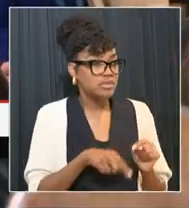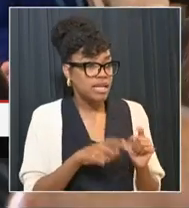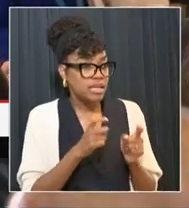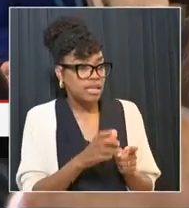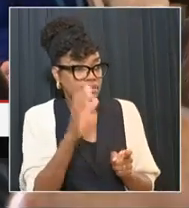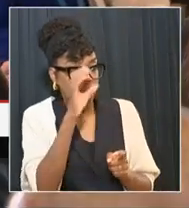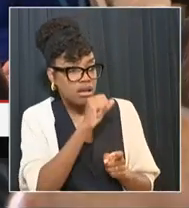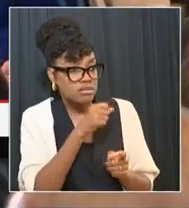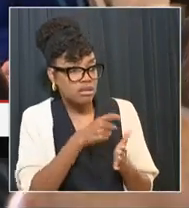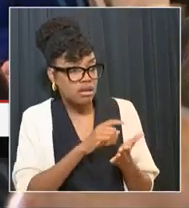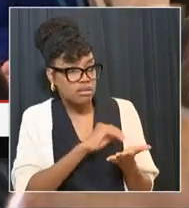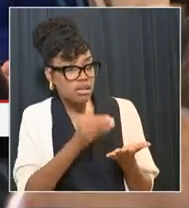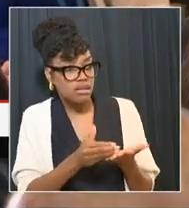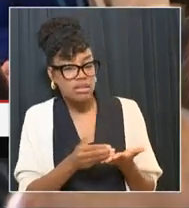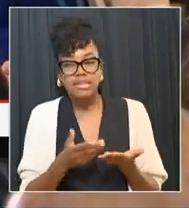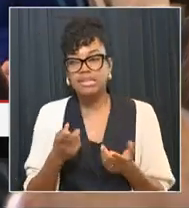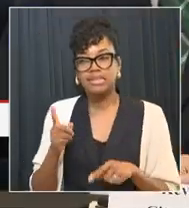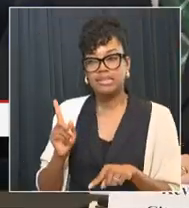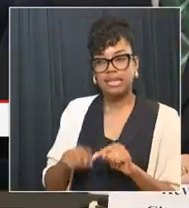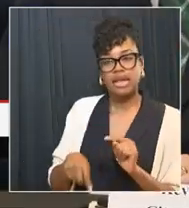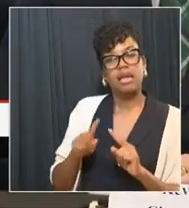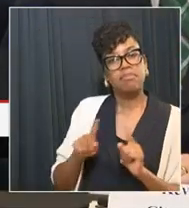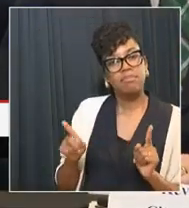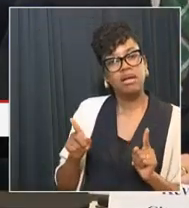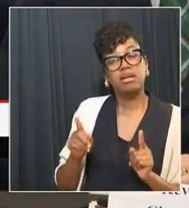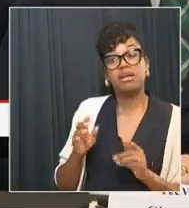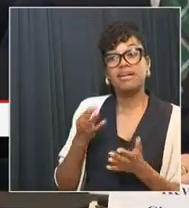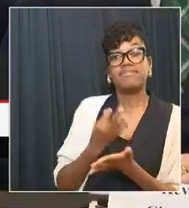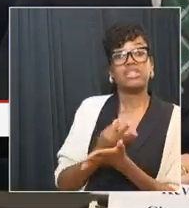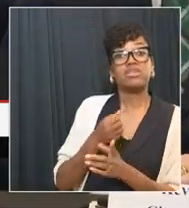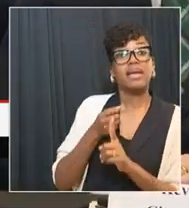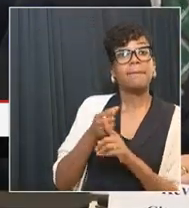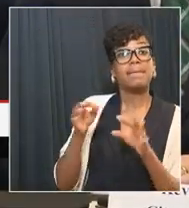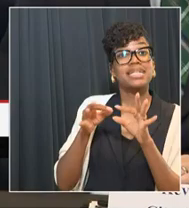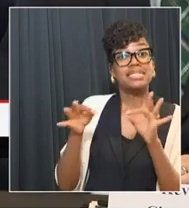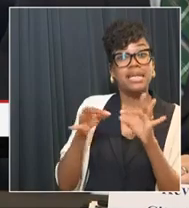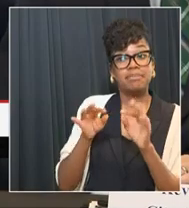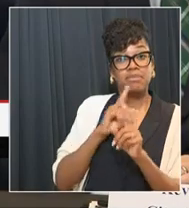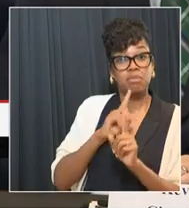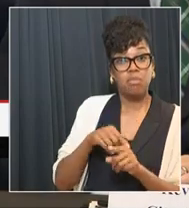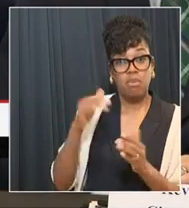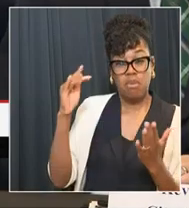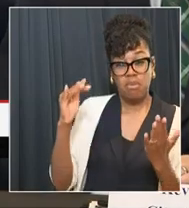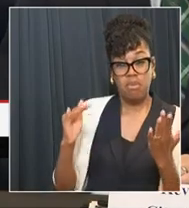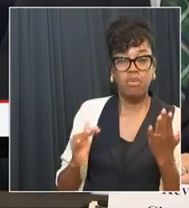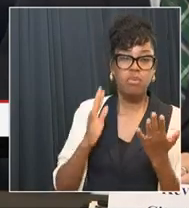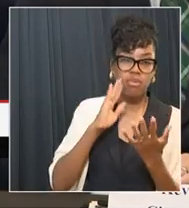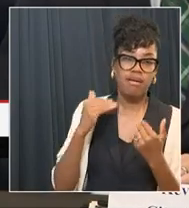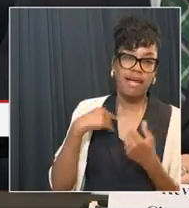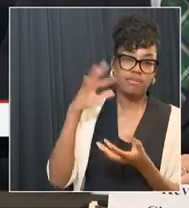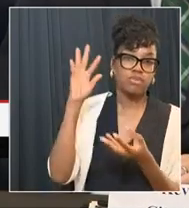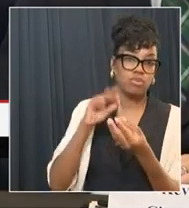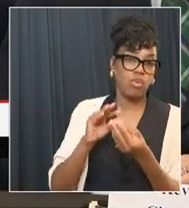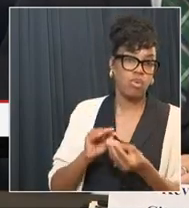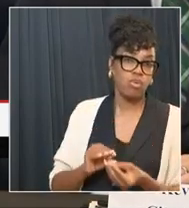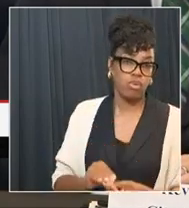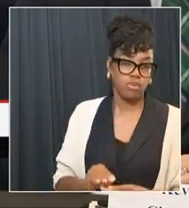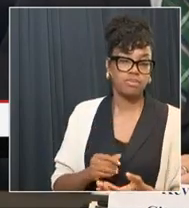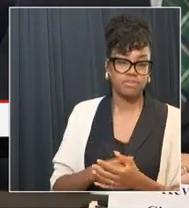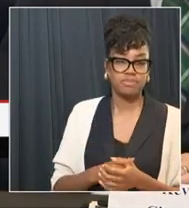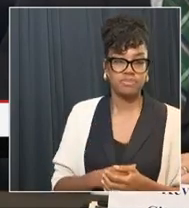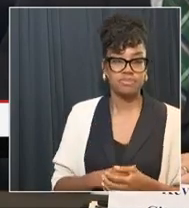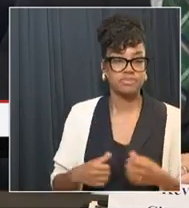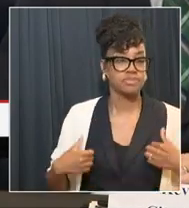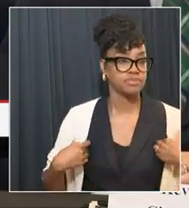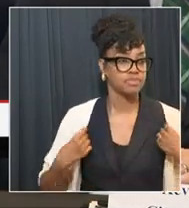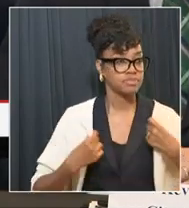I can't, but we can follow up with the fiscal impact statement that would total them across all the different slides of the growth agenda.